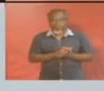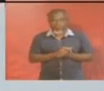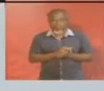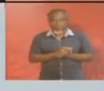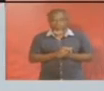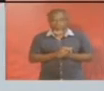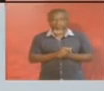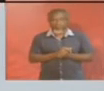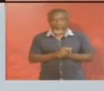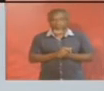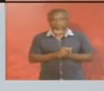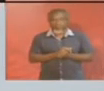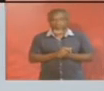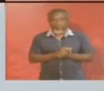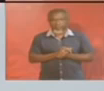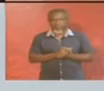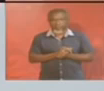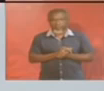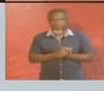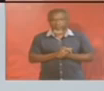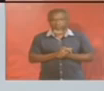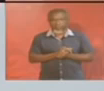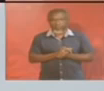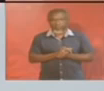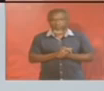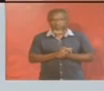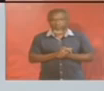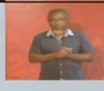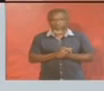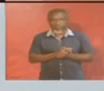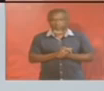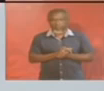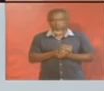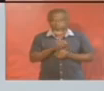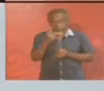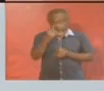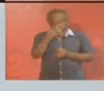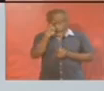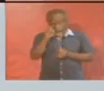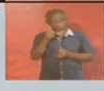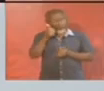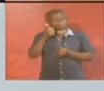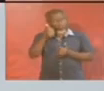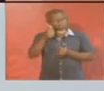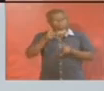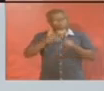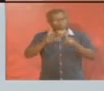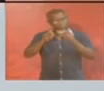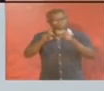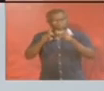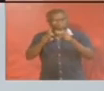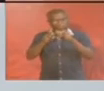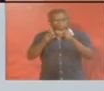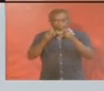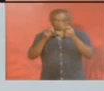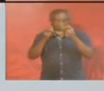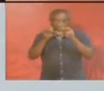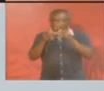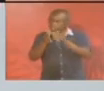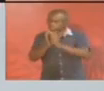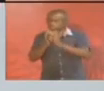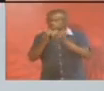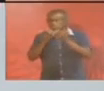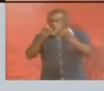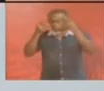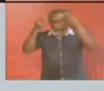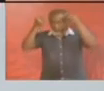but that question is best posed to the Minister of Education to see what they are doing there, but we at Health always